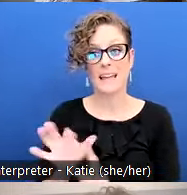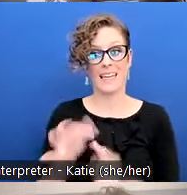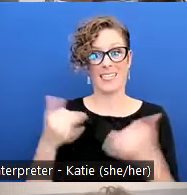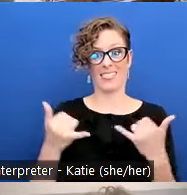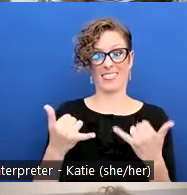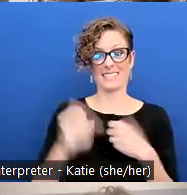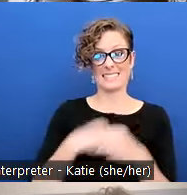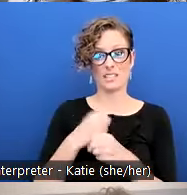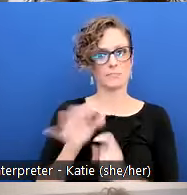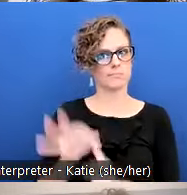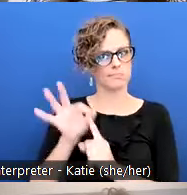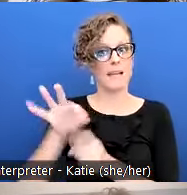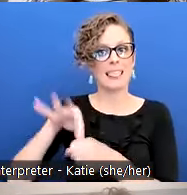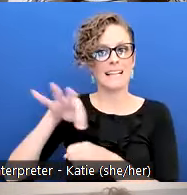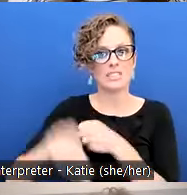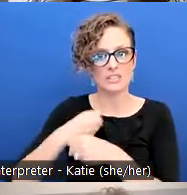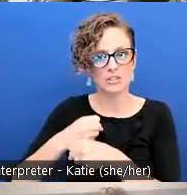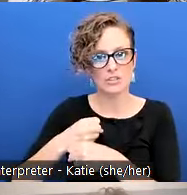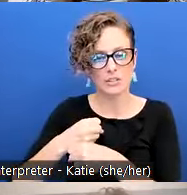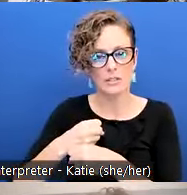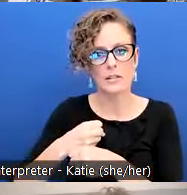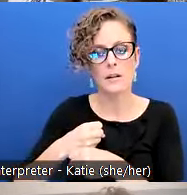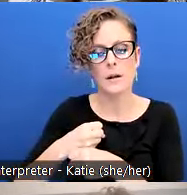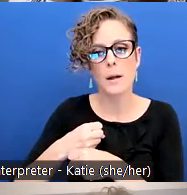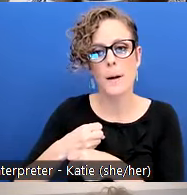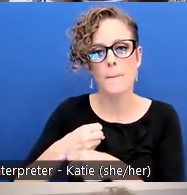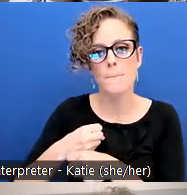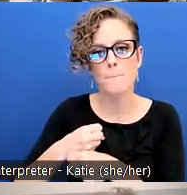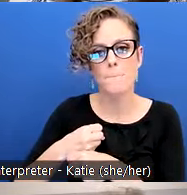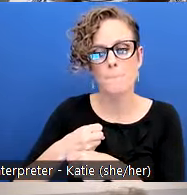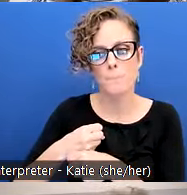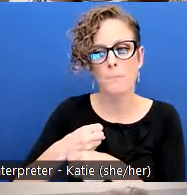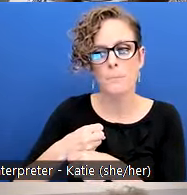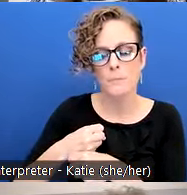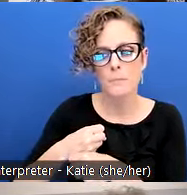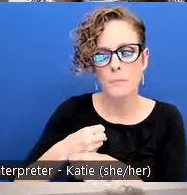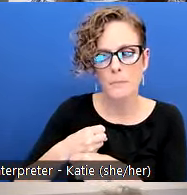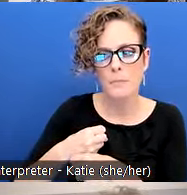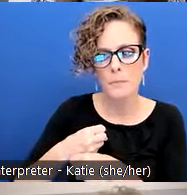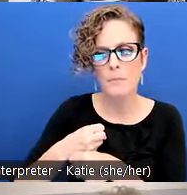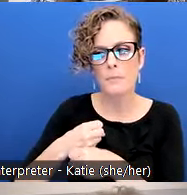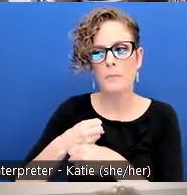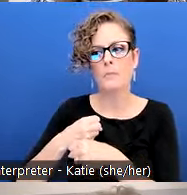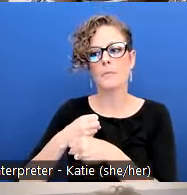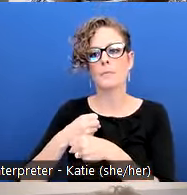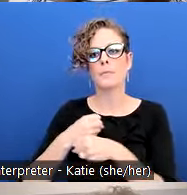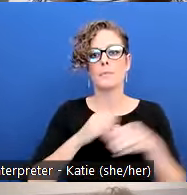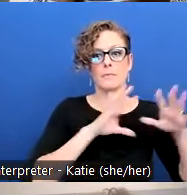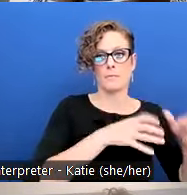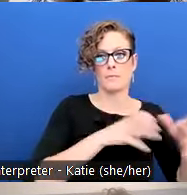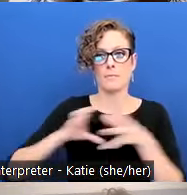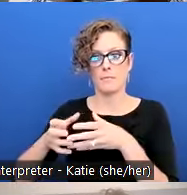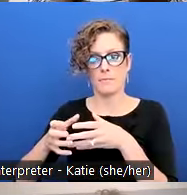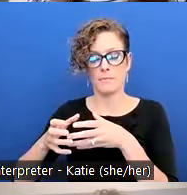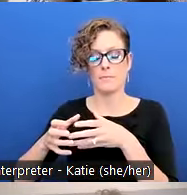is that the makeup of the legislature is going to be quite different in 2023 because of